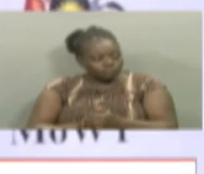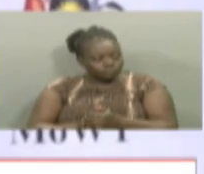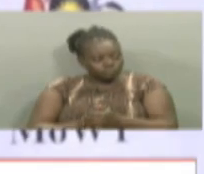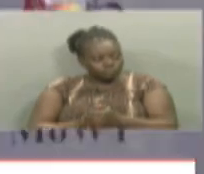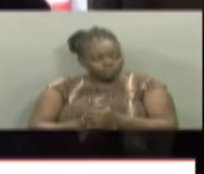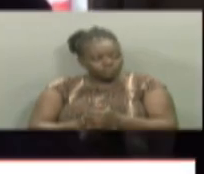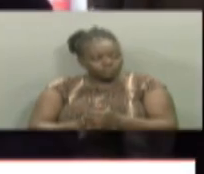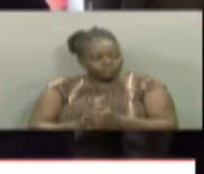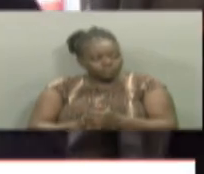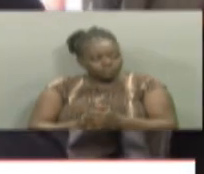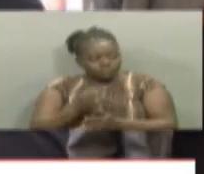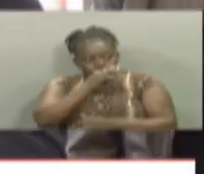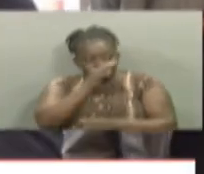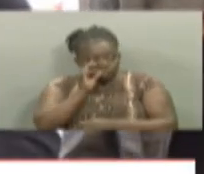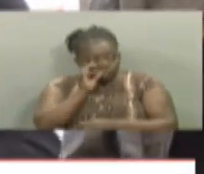byewesigaliza.